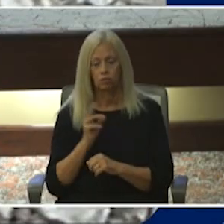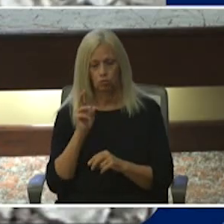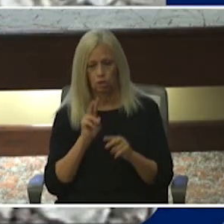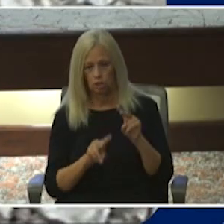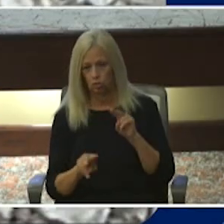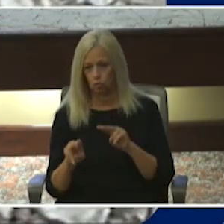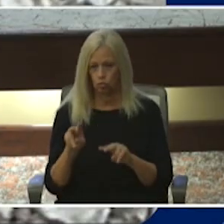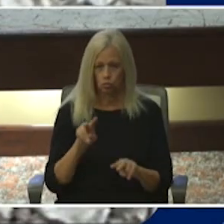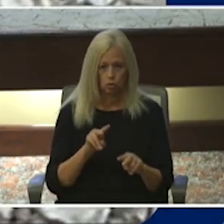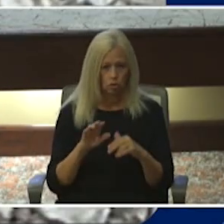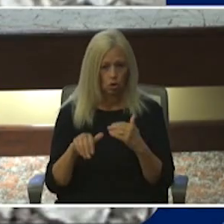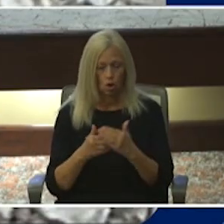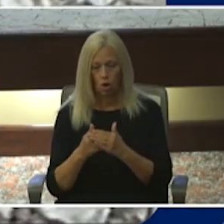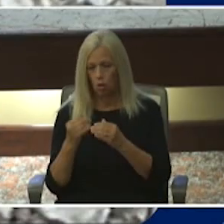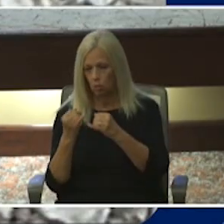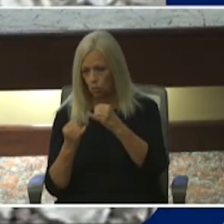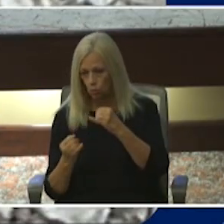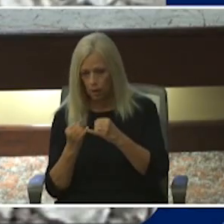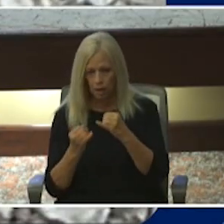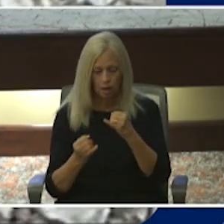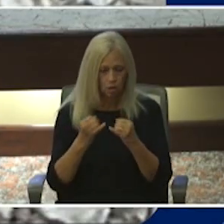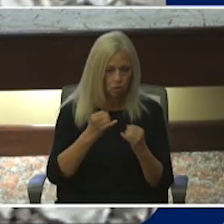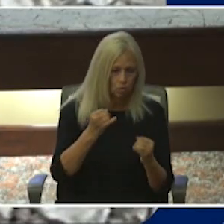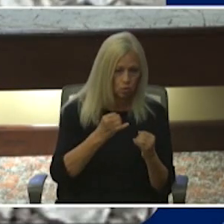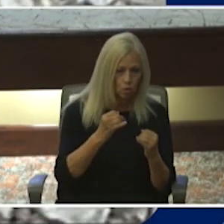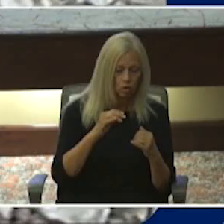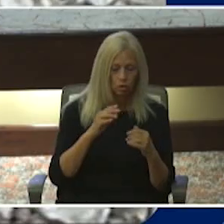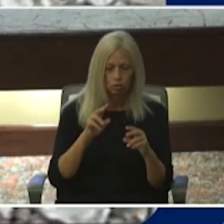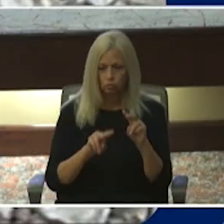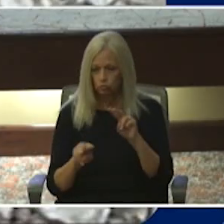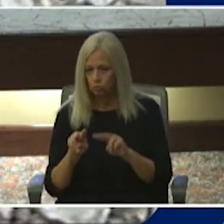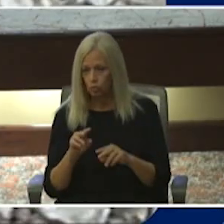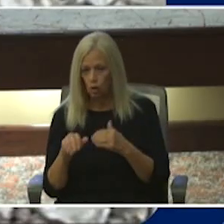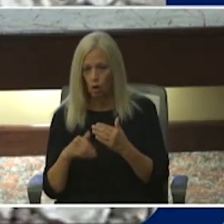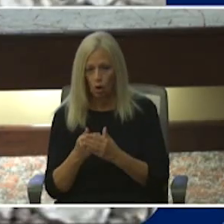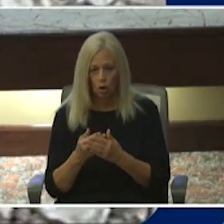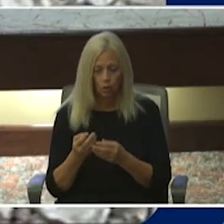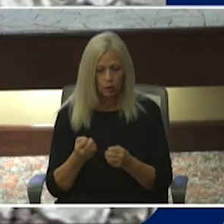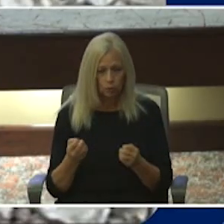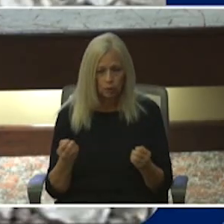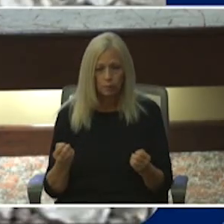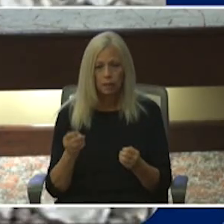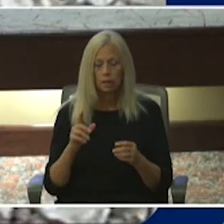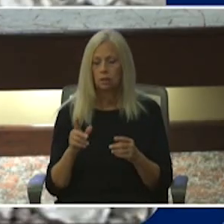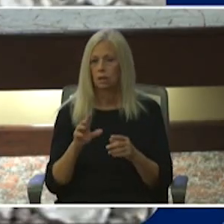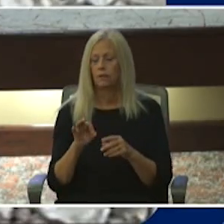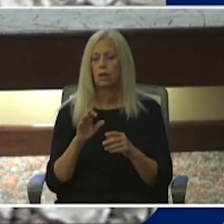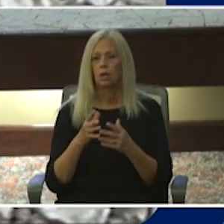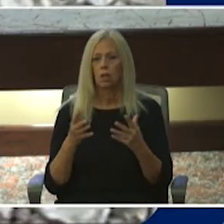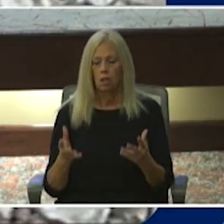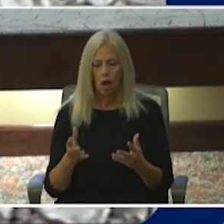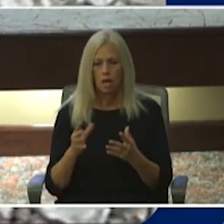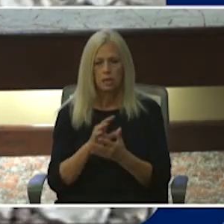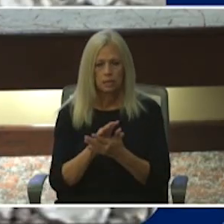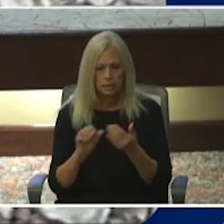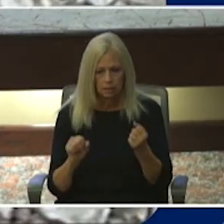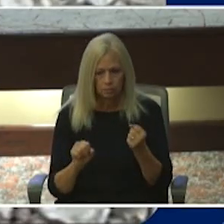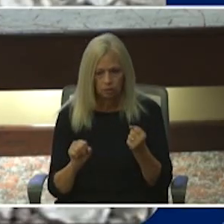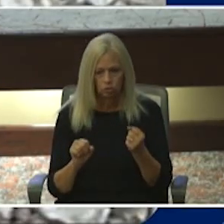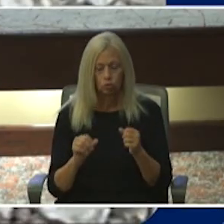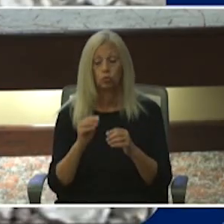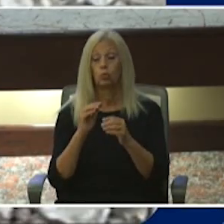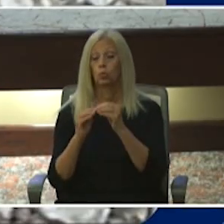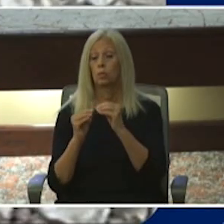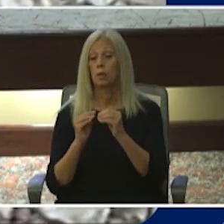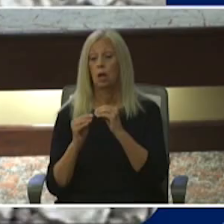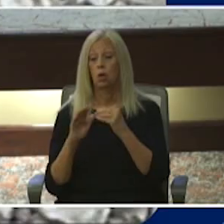we looked at all the wire, we checked continuity, we checked all the equipment, and we found quite a bit of damage, and we repaired all of that damage. And